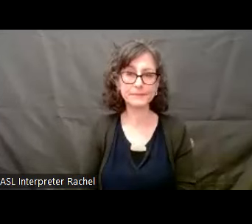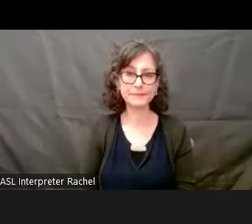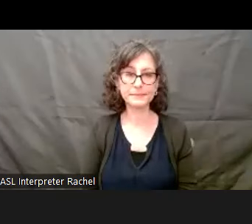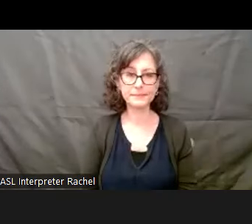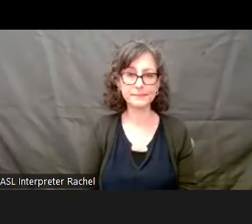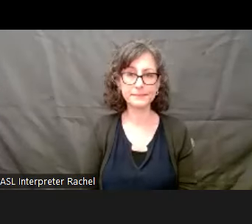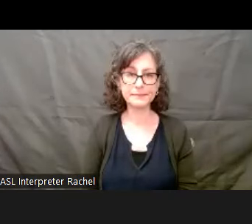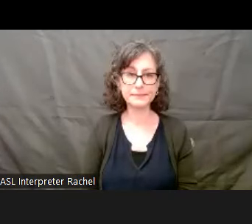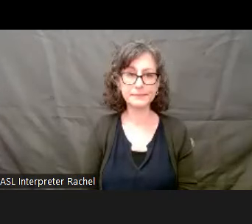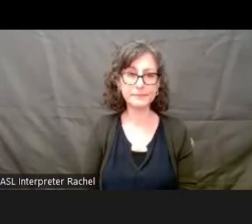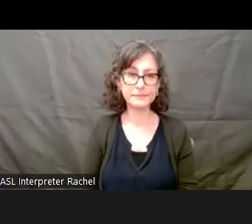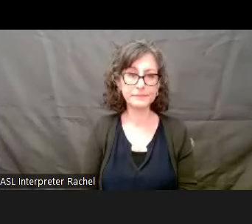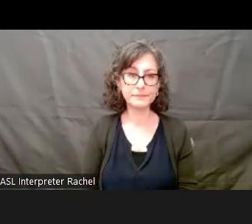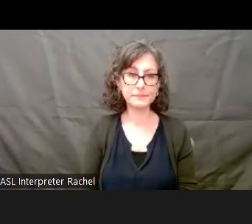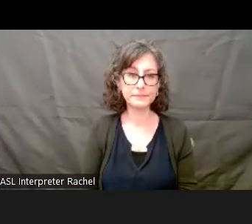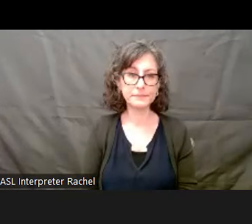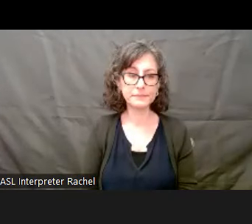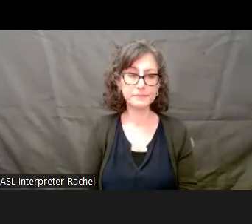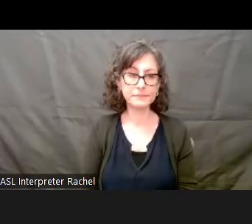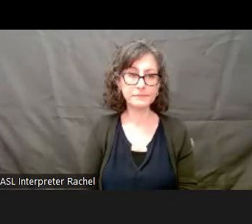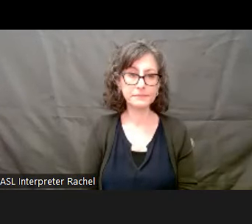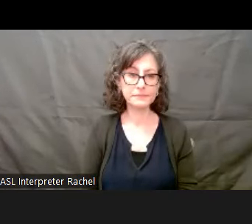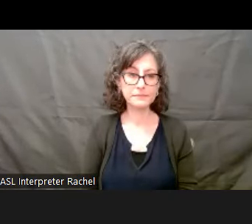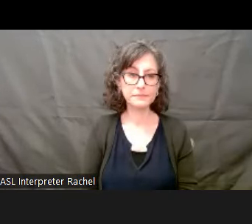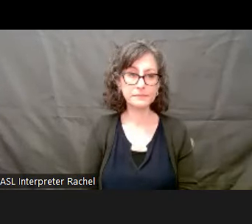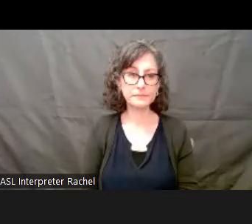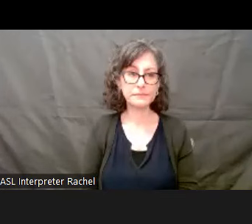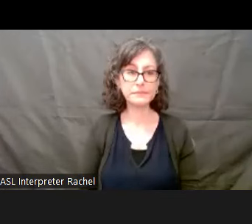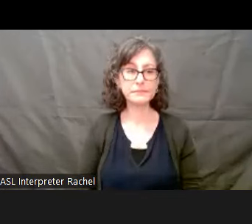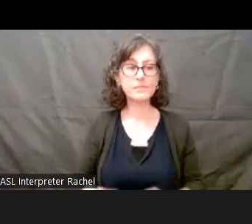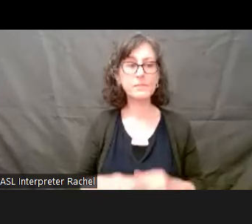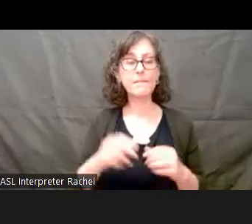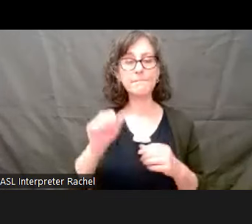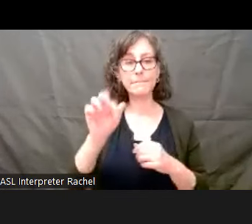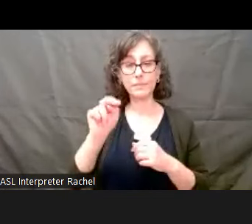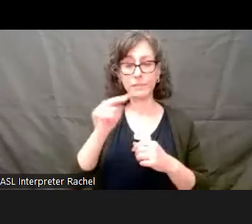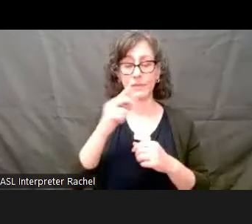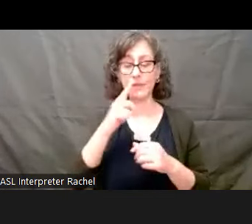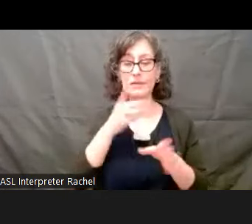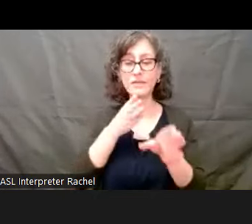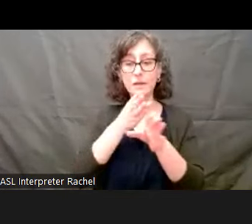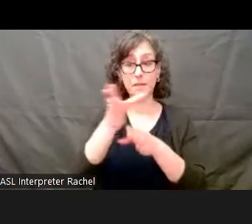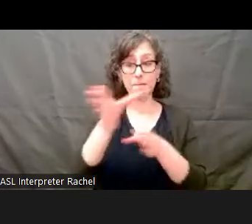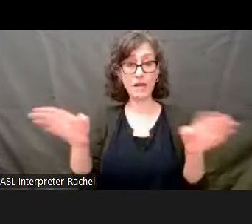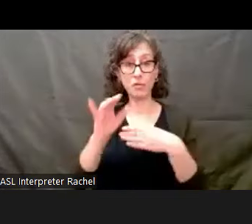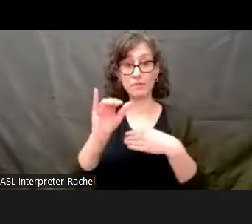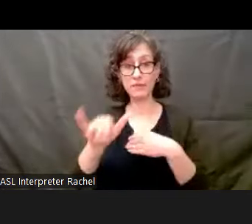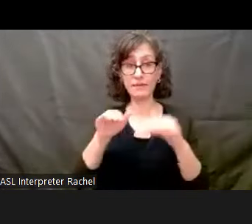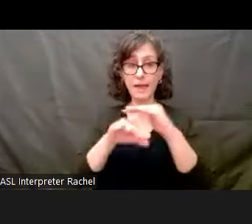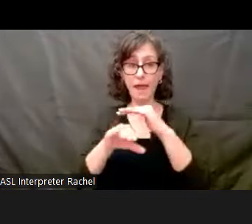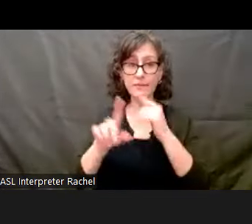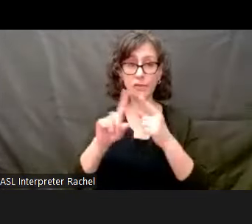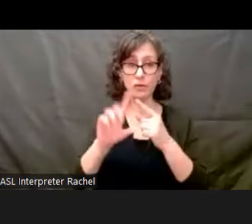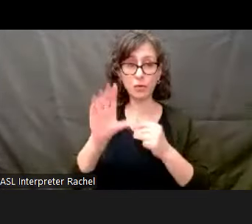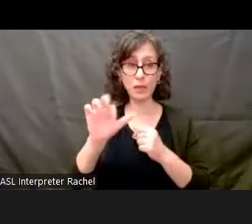Now I'm going to find. All right, Dana, just to confirm, the main room is access to care? Yes.